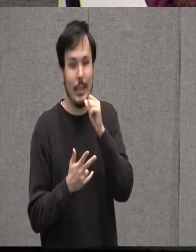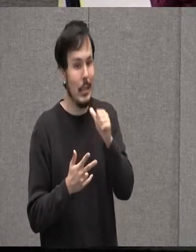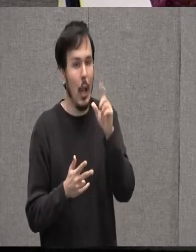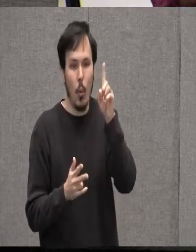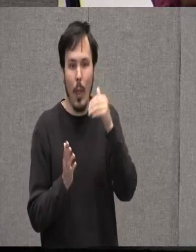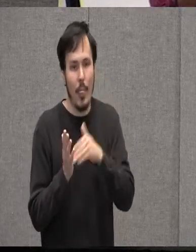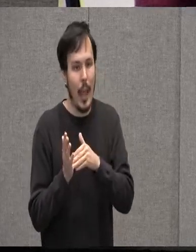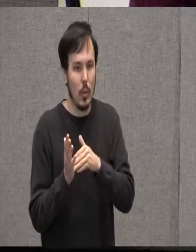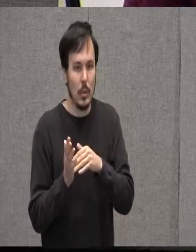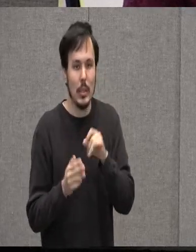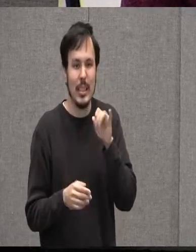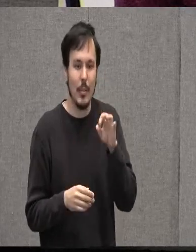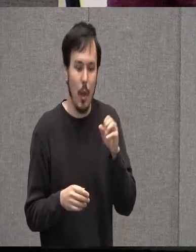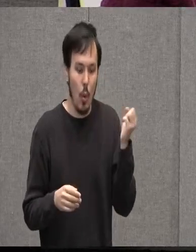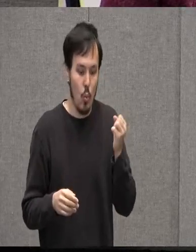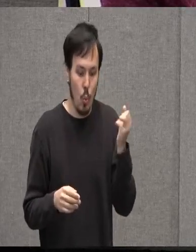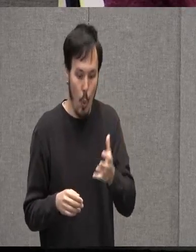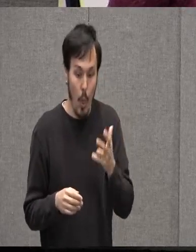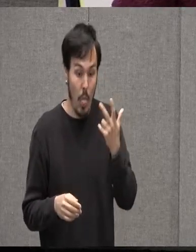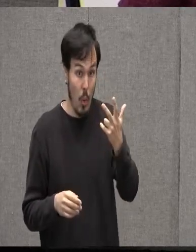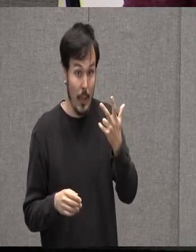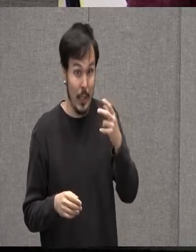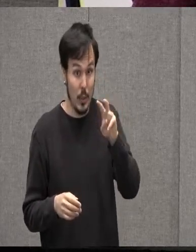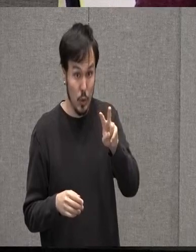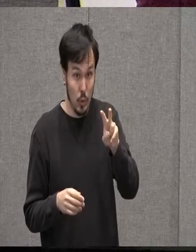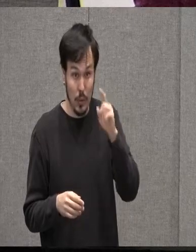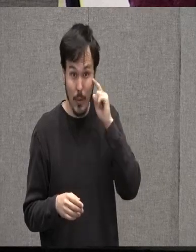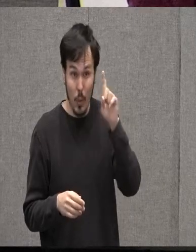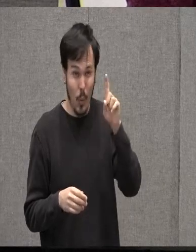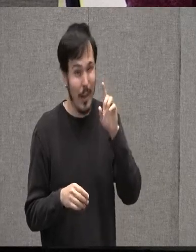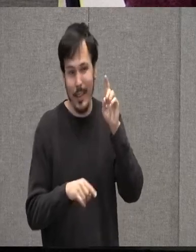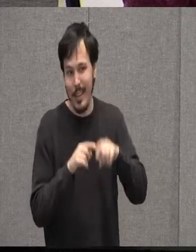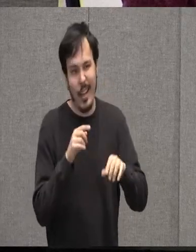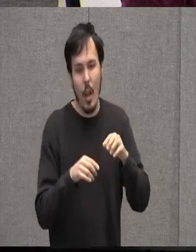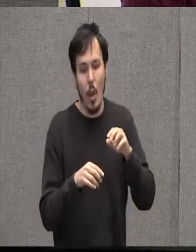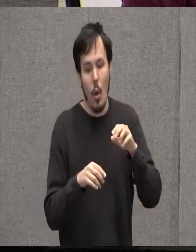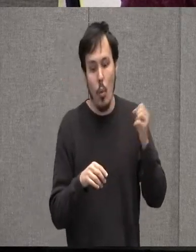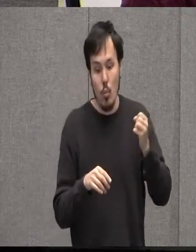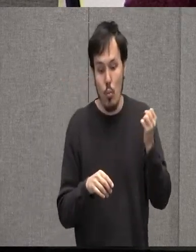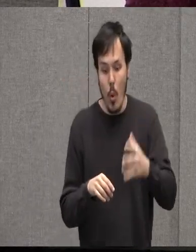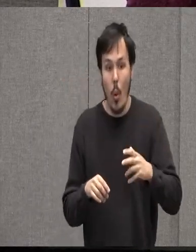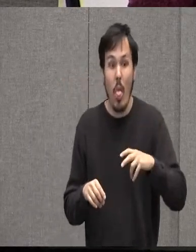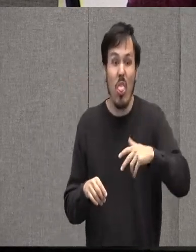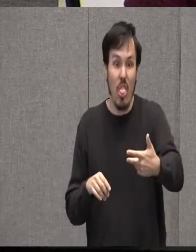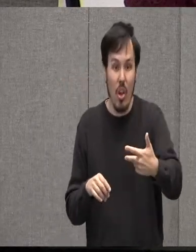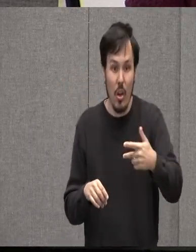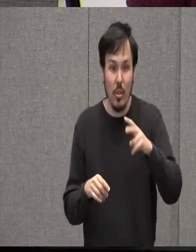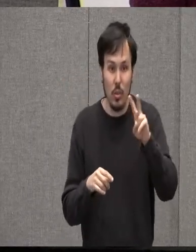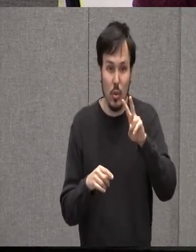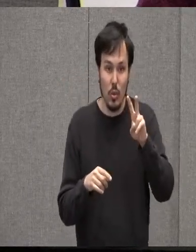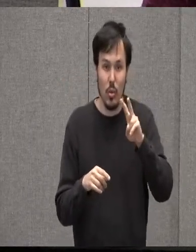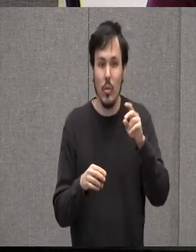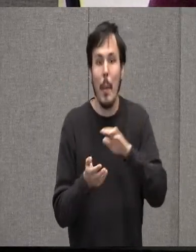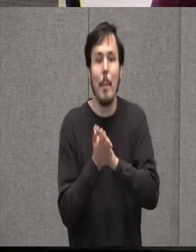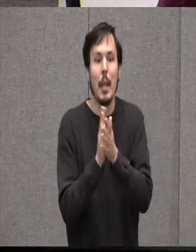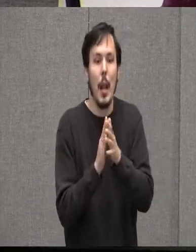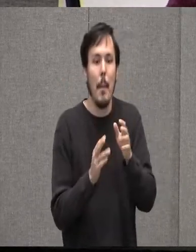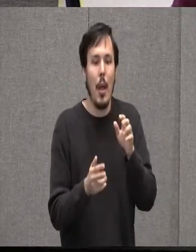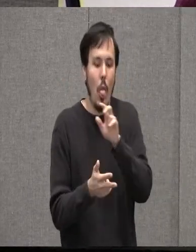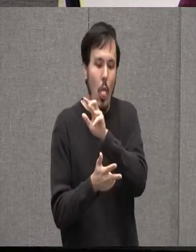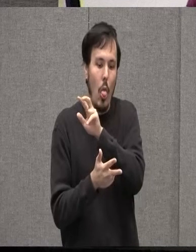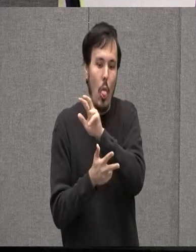1 and roll 4 more dice. I get another